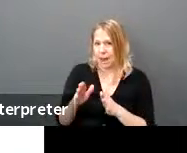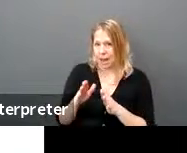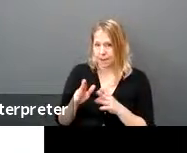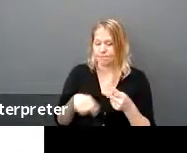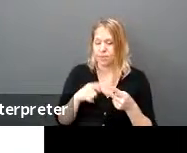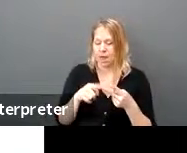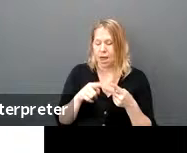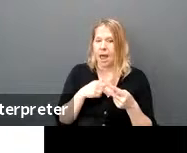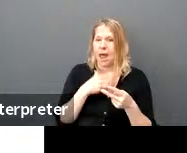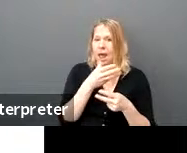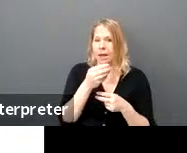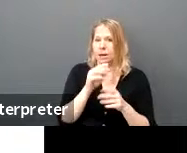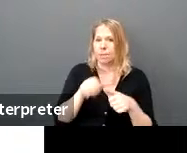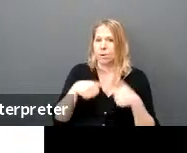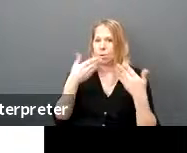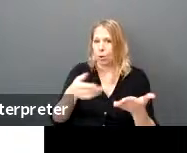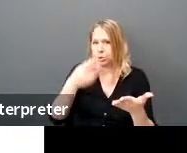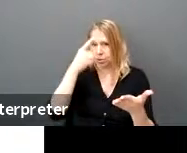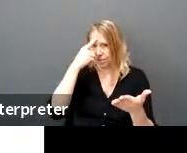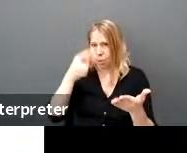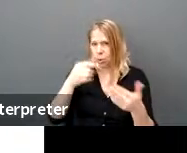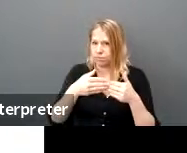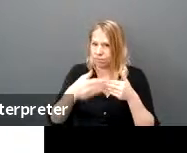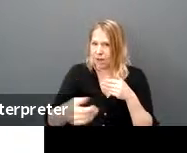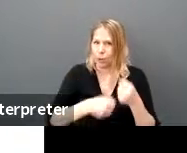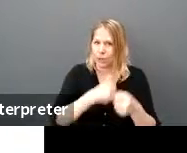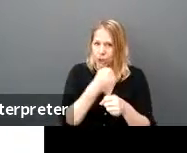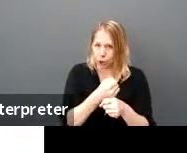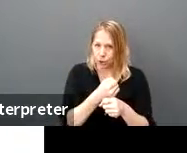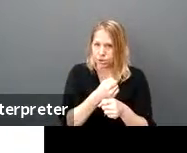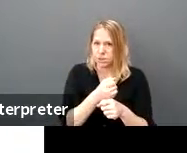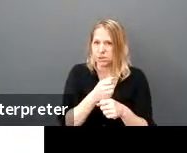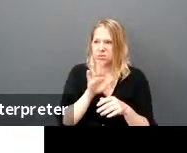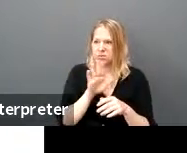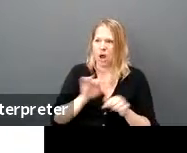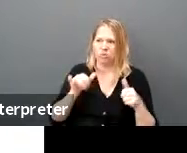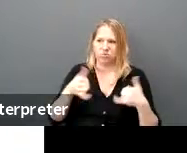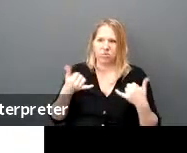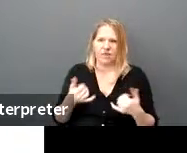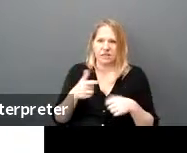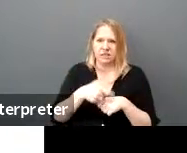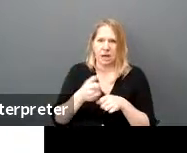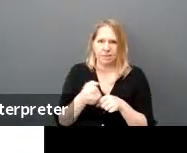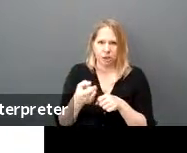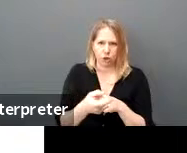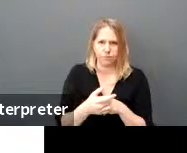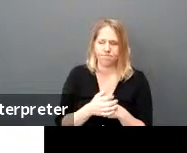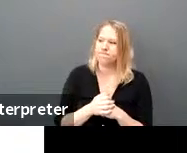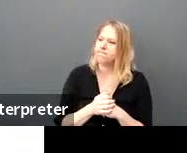our proposals for the following year's action plans around this time, next year.